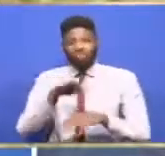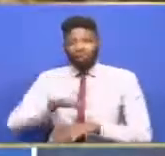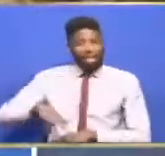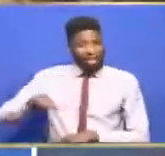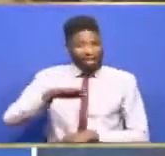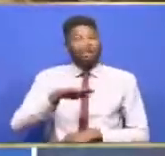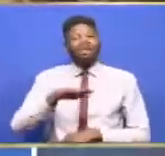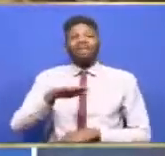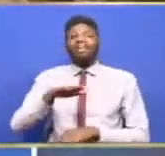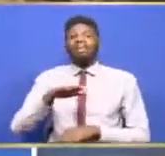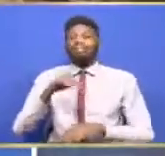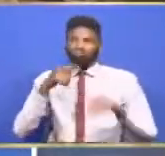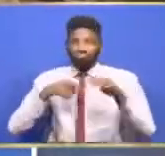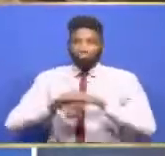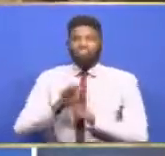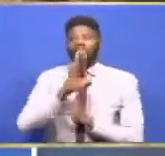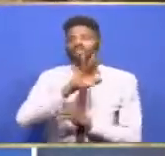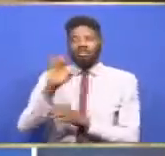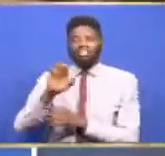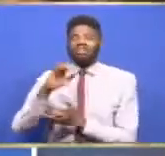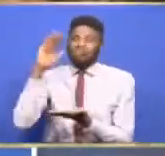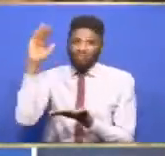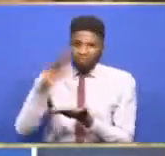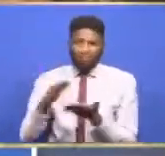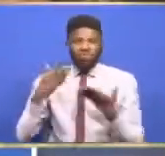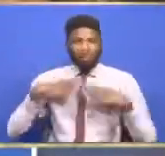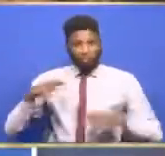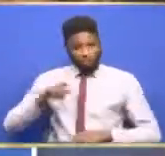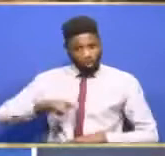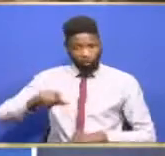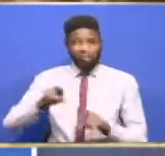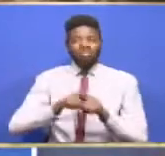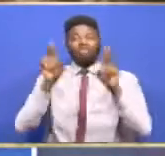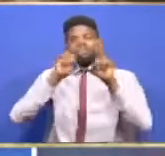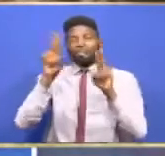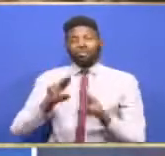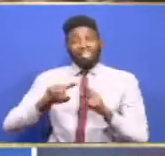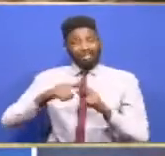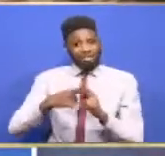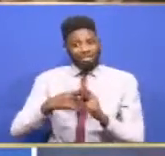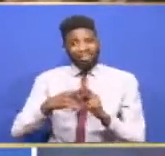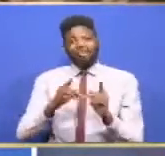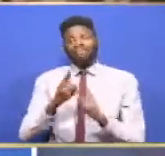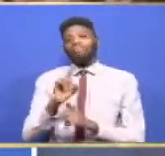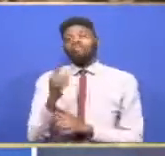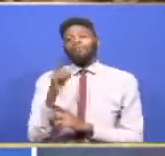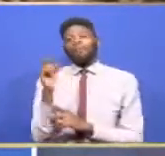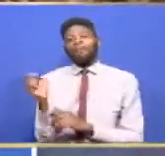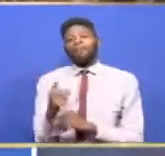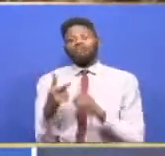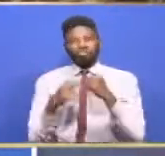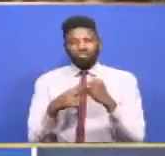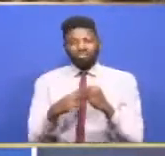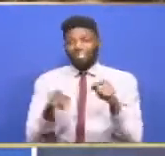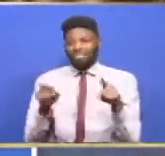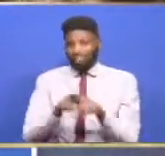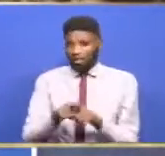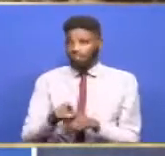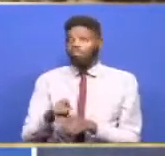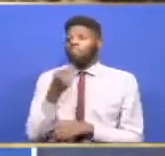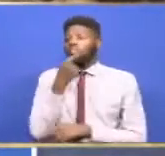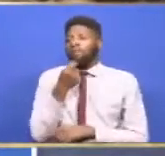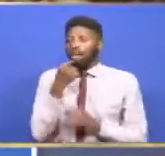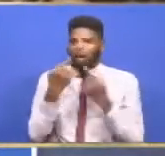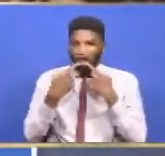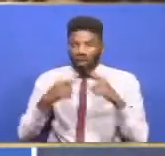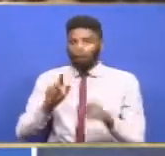to all locals, residents and international visitors effective 1st of July. Similarly, Balala allowed KWS to